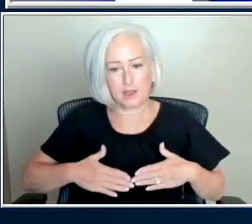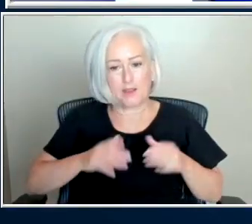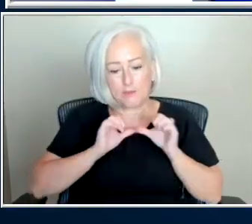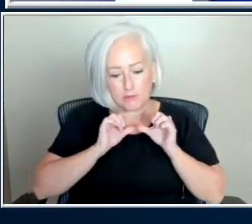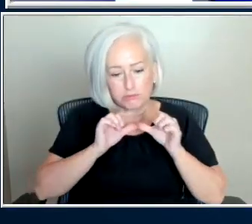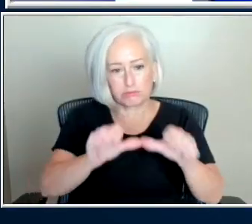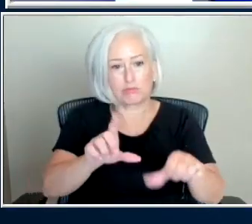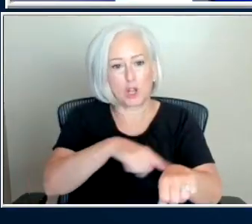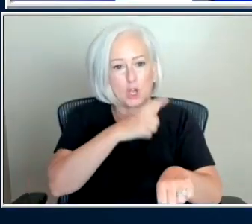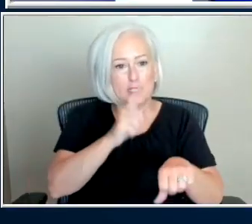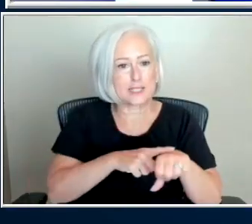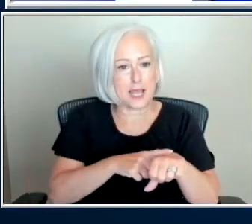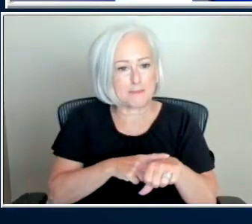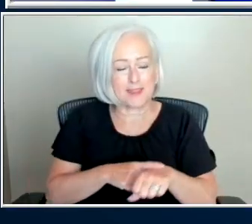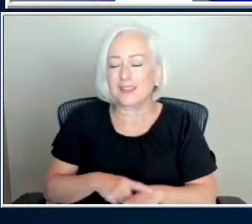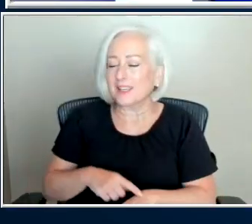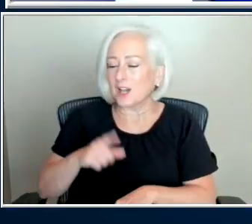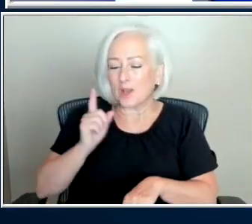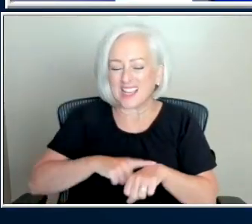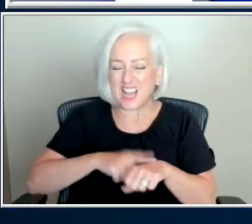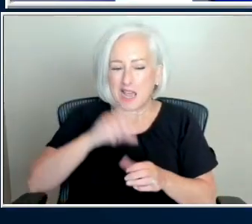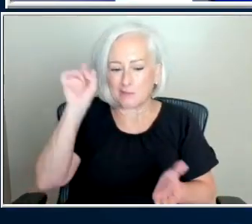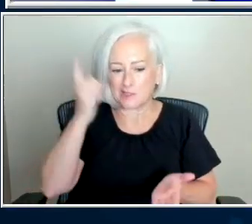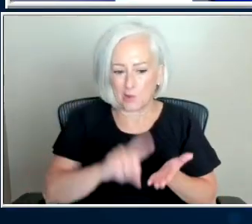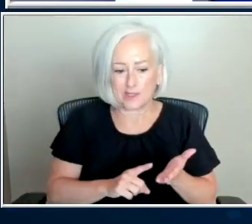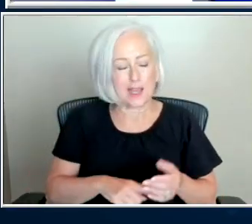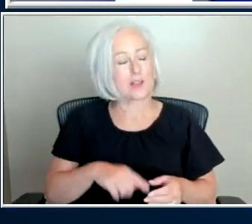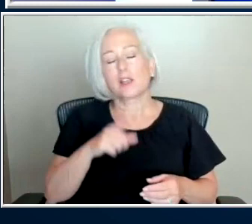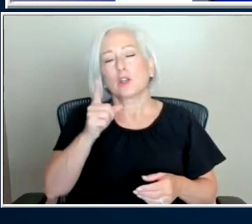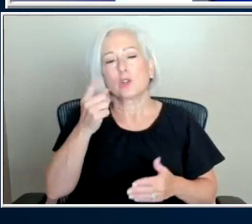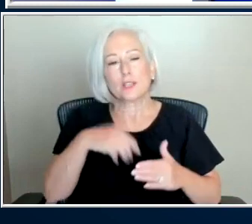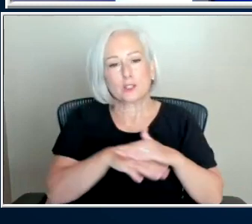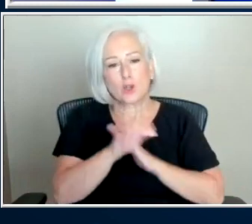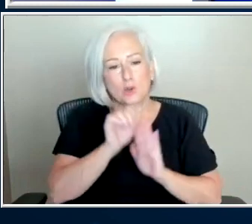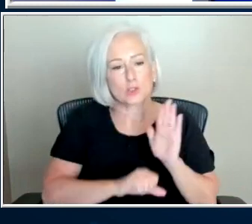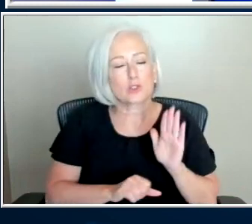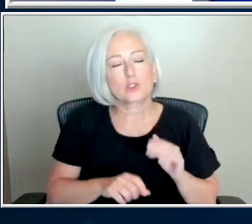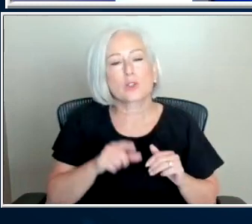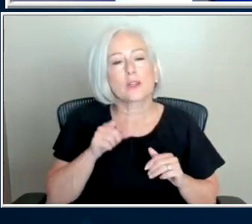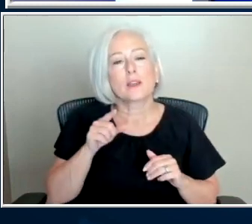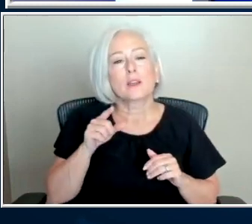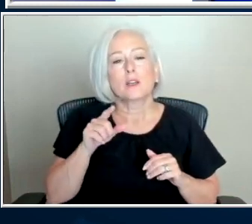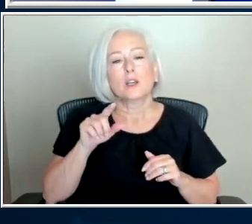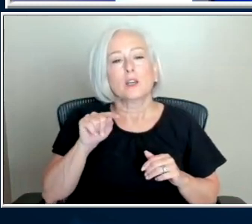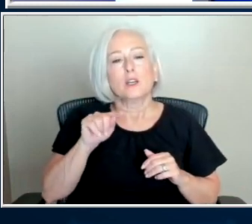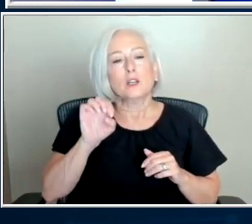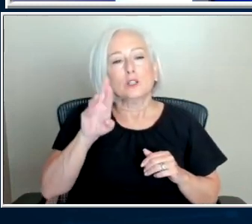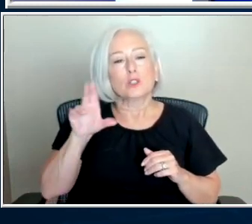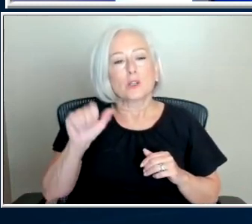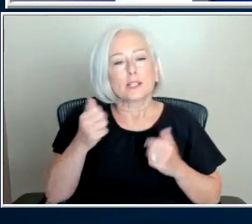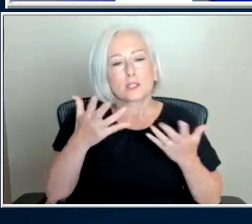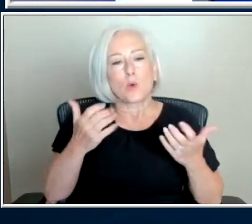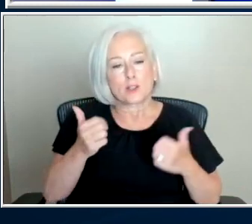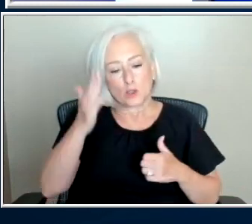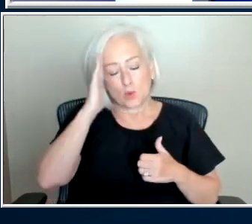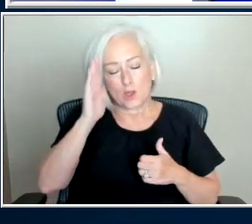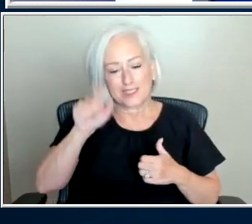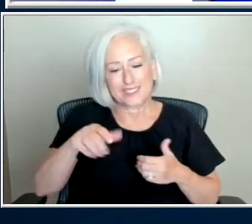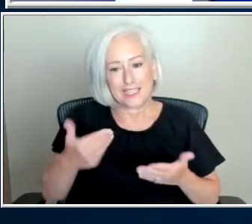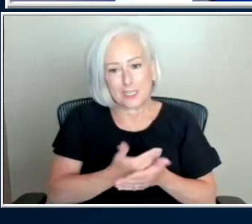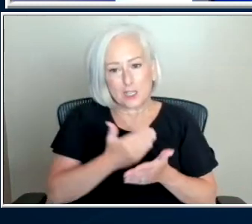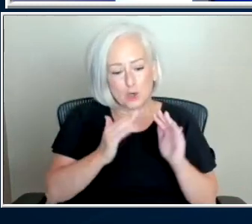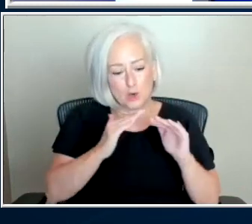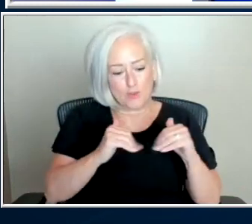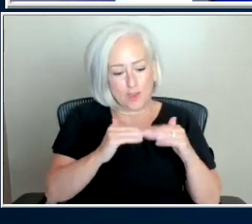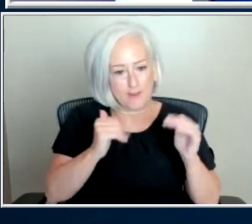be up in the procedure room. Right. So a couple more questions. Teresa wants to know, will Kaylee need a new valve in the future, or is she as good as new? She